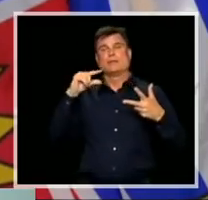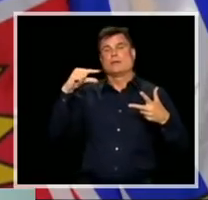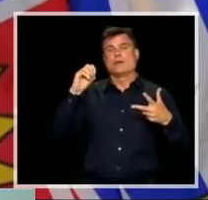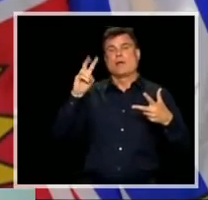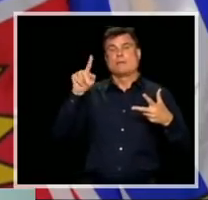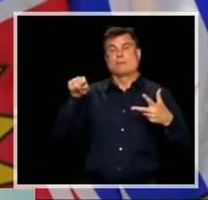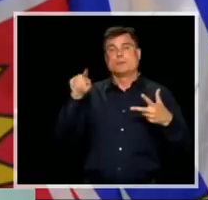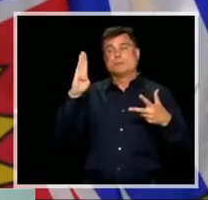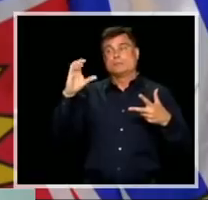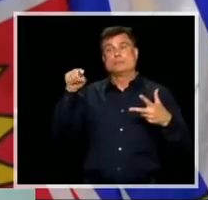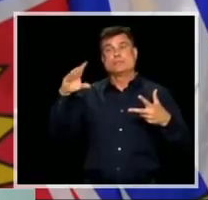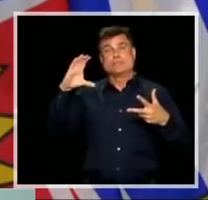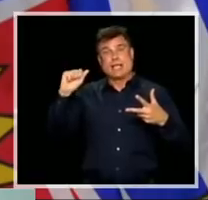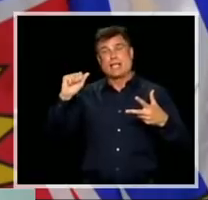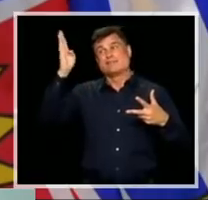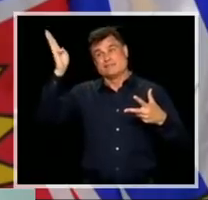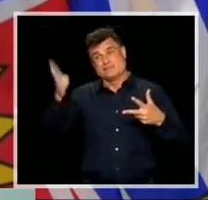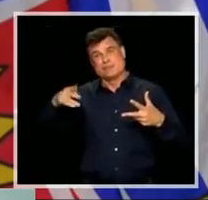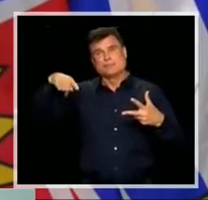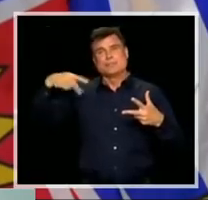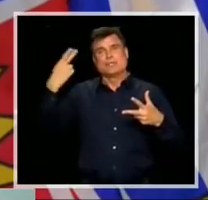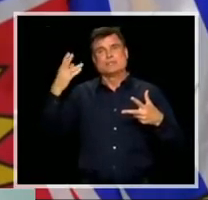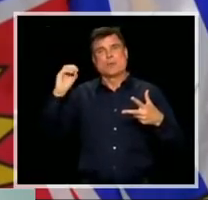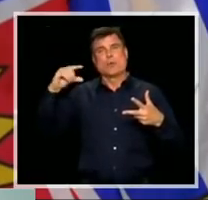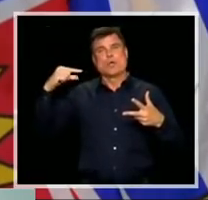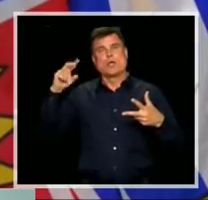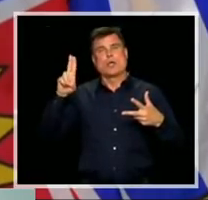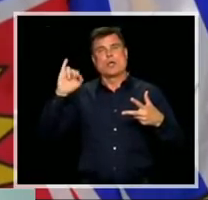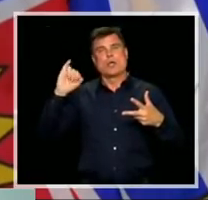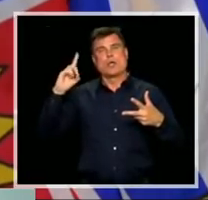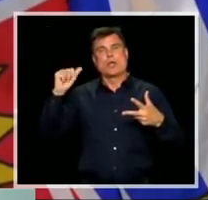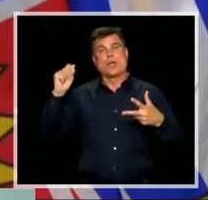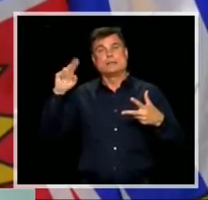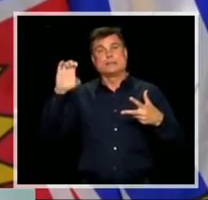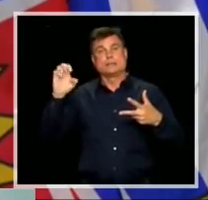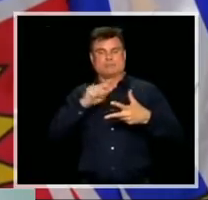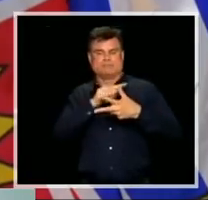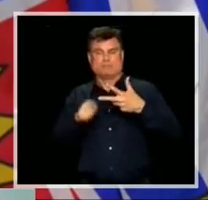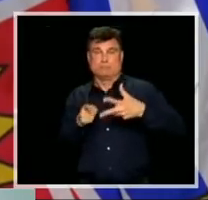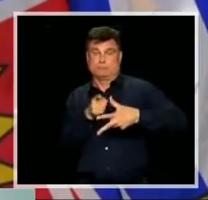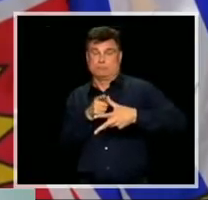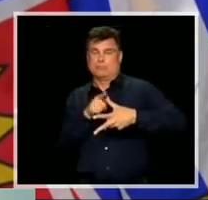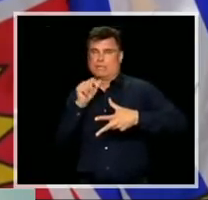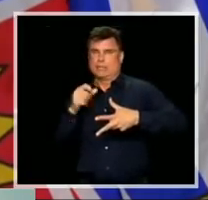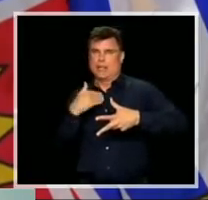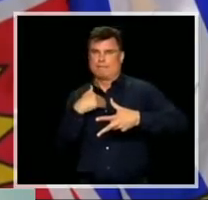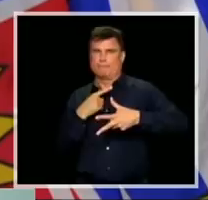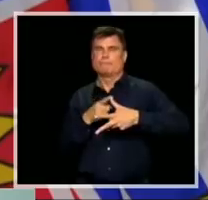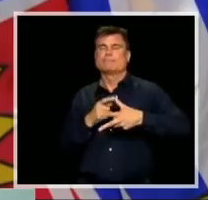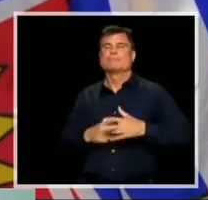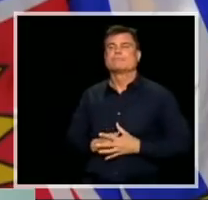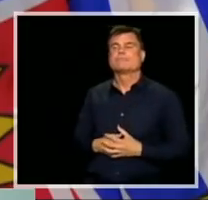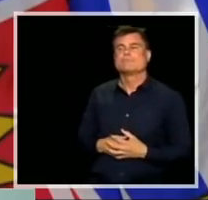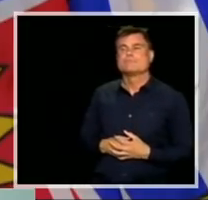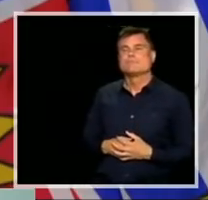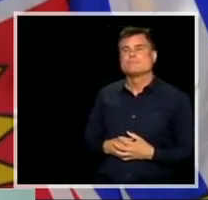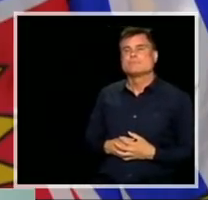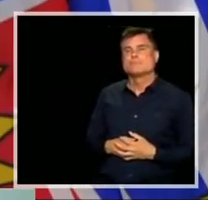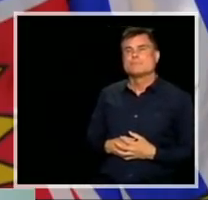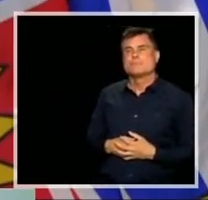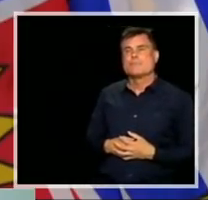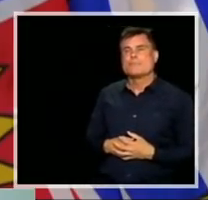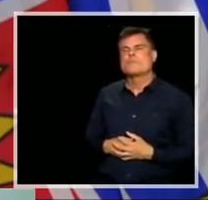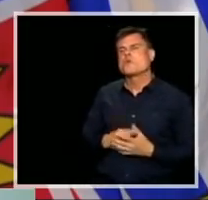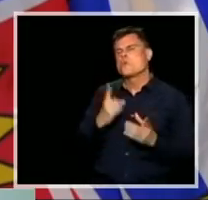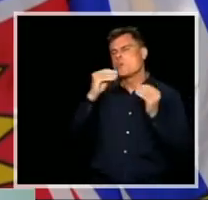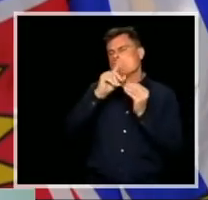not inconceivable, and it's more likely to be in an adult than a child. But we know that it can happen in both cases. But